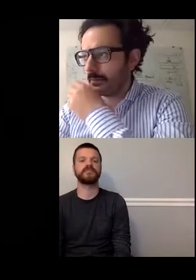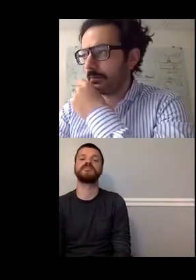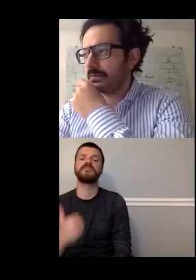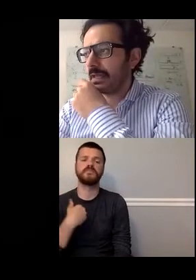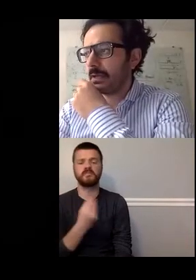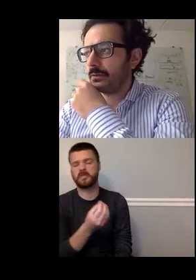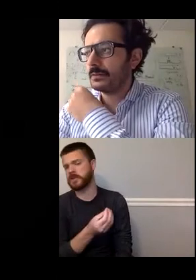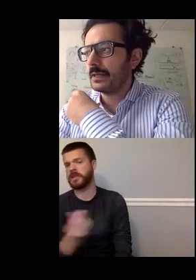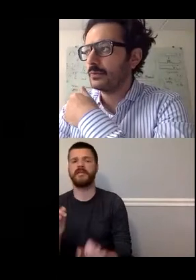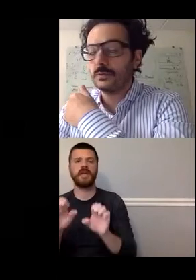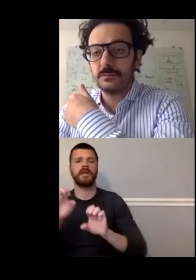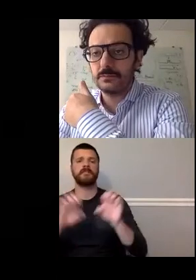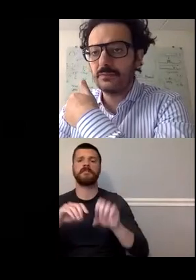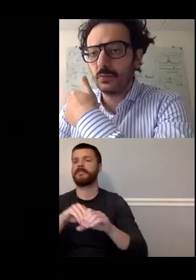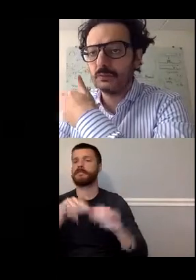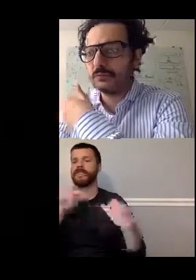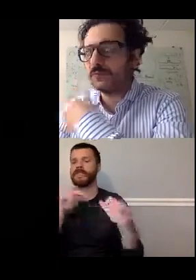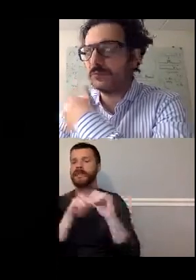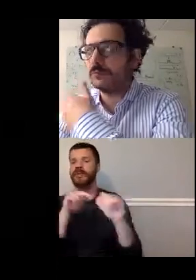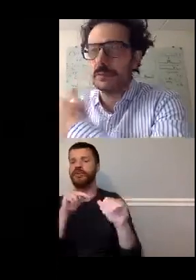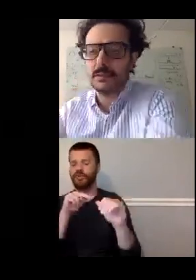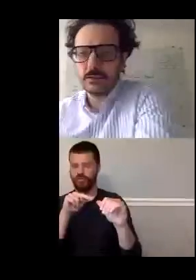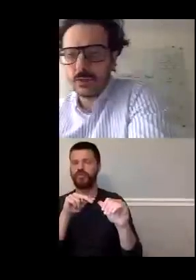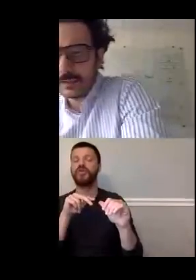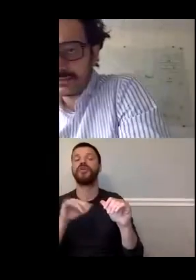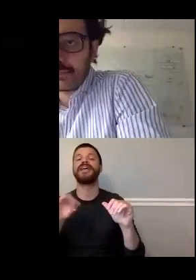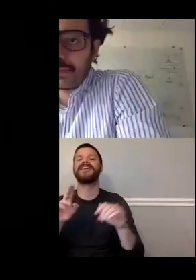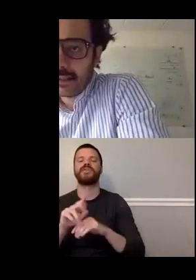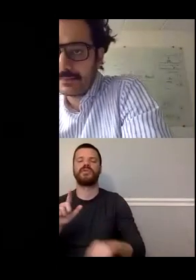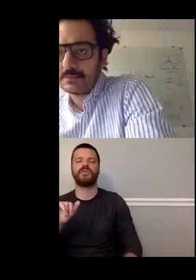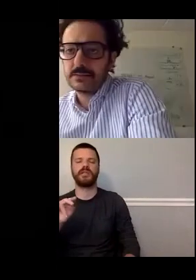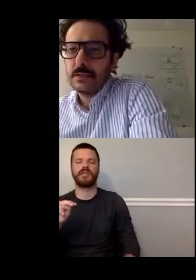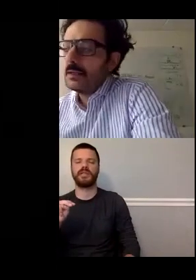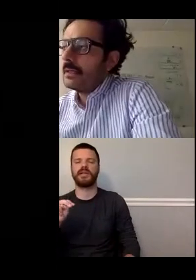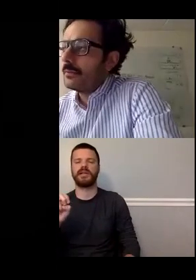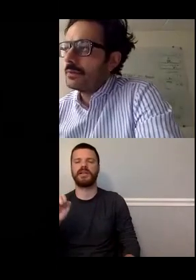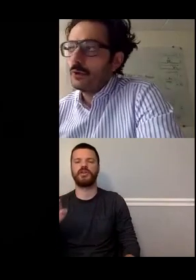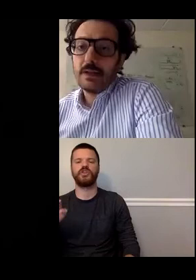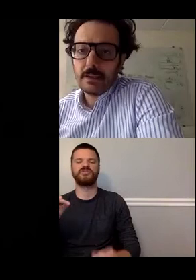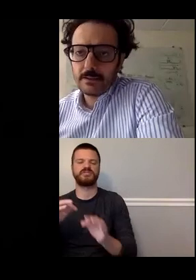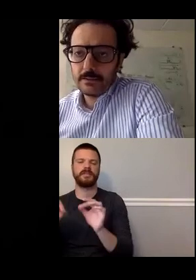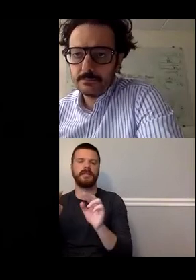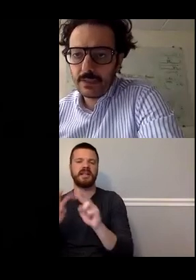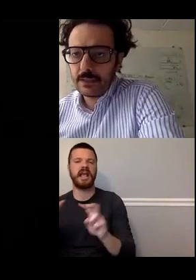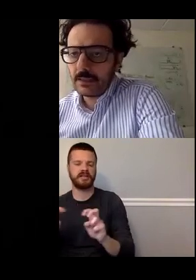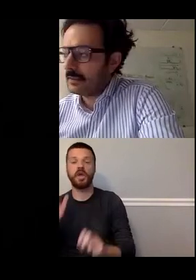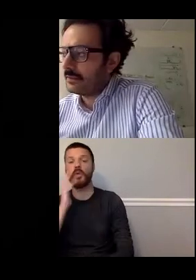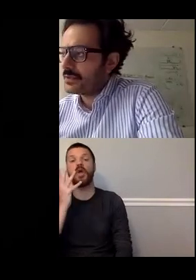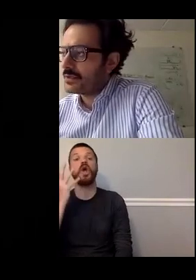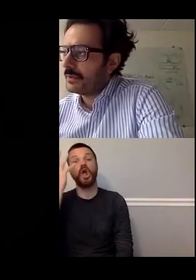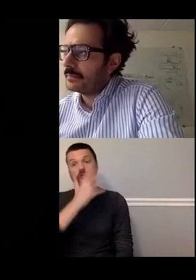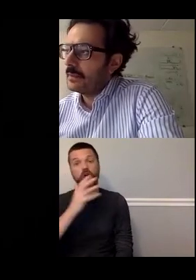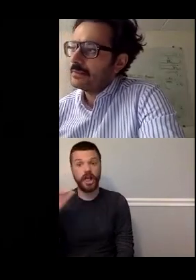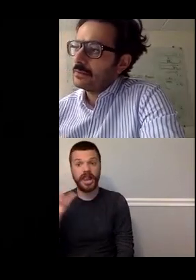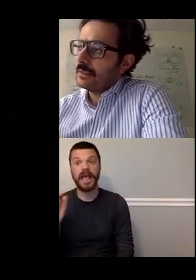in the scanner that would, if you use a linear model, simple analysis, would look like pain and